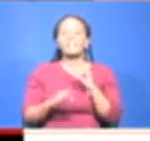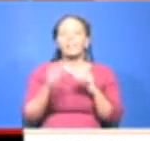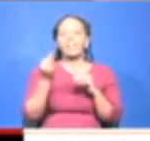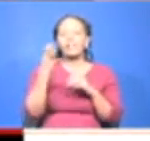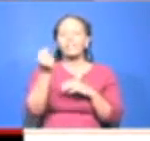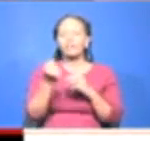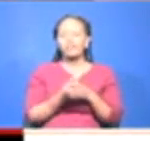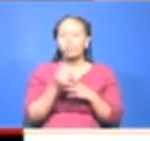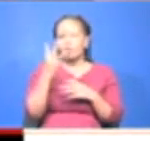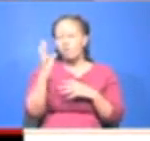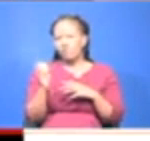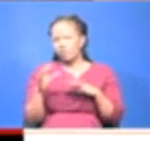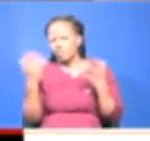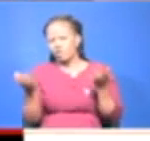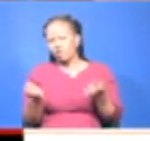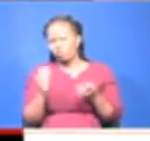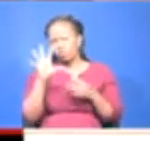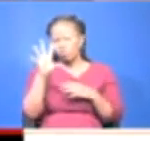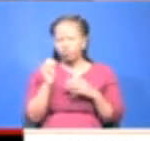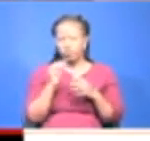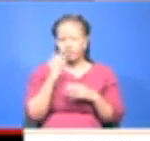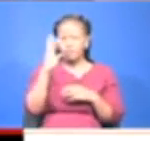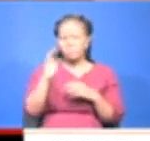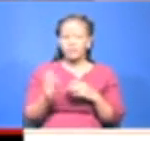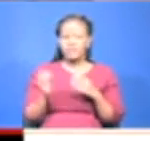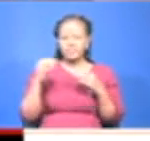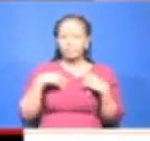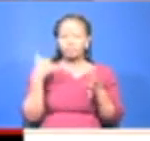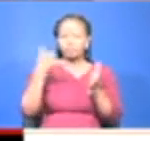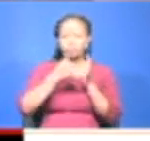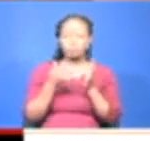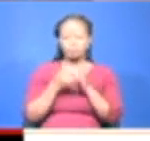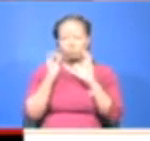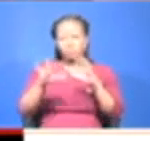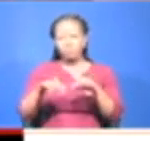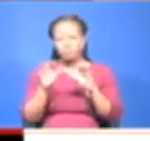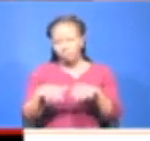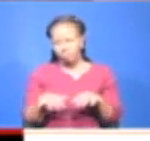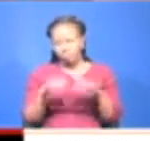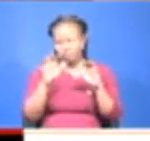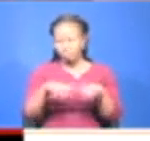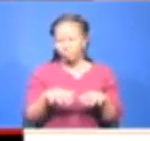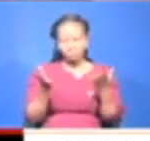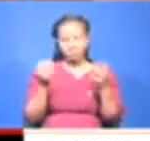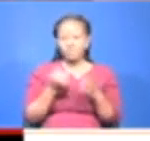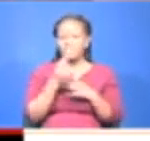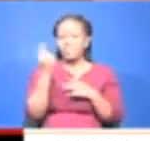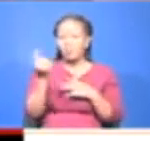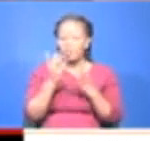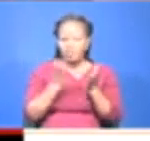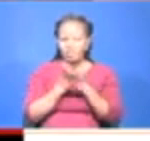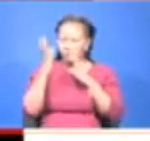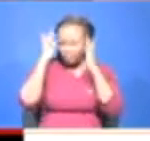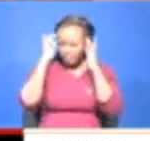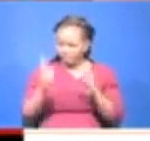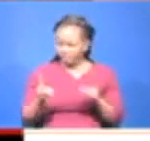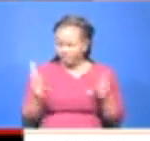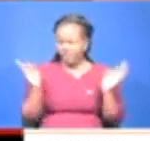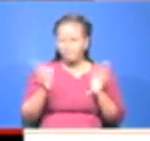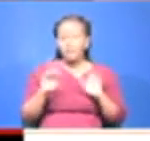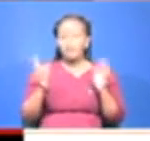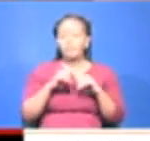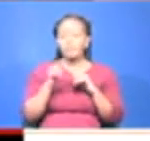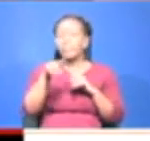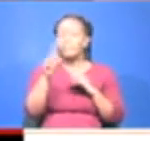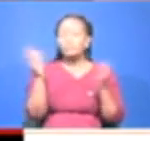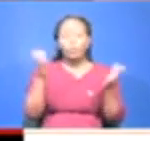that population is engaged in agriculture one way or the other. Mm-hmm. Not necessarily by choice, Yeah. But that's where the jobs are